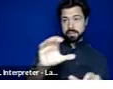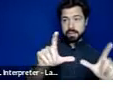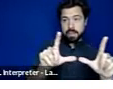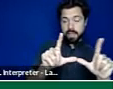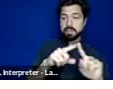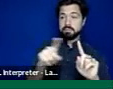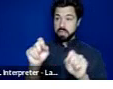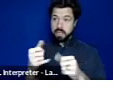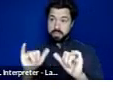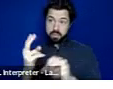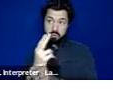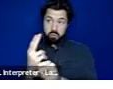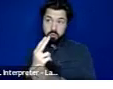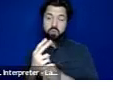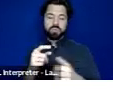Okay.